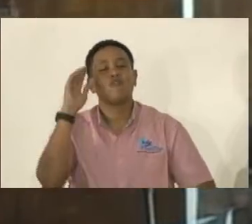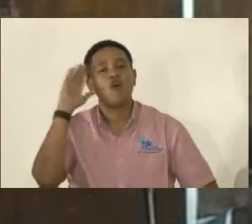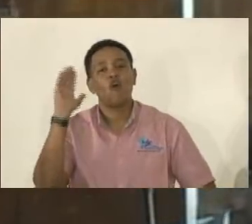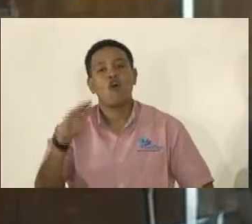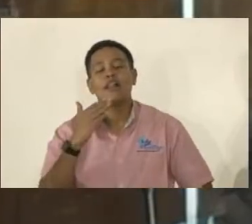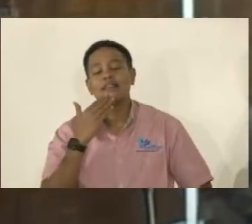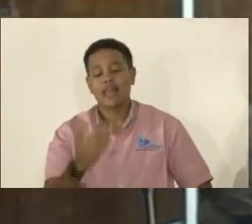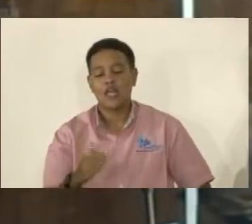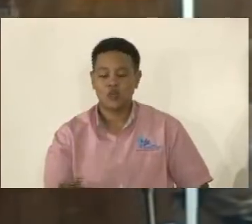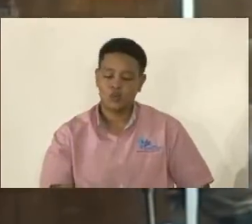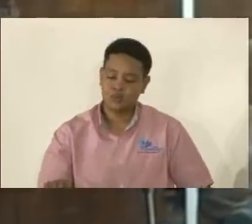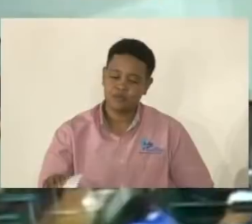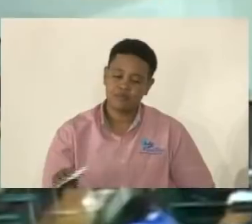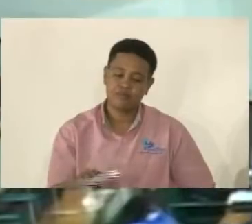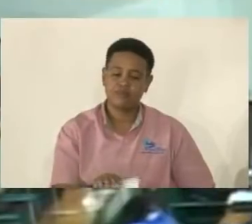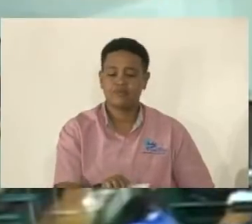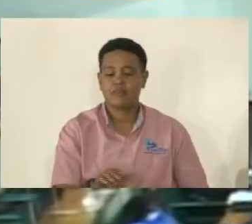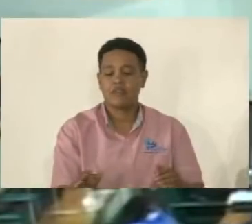Thank you.